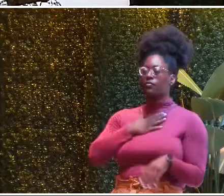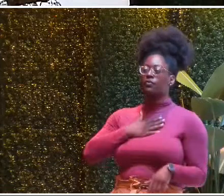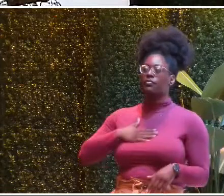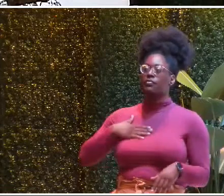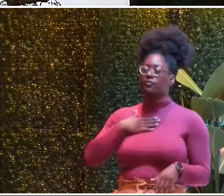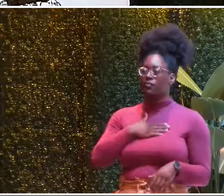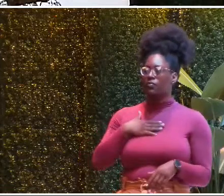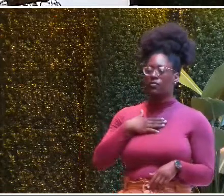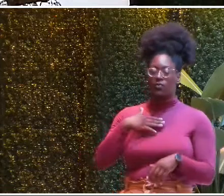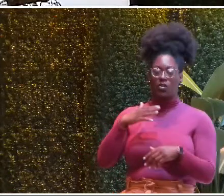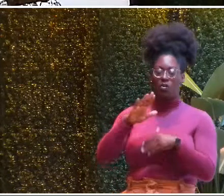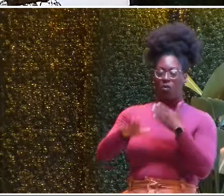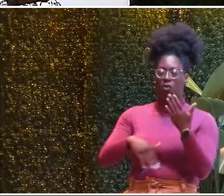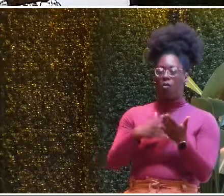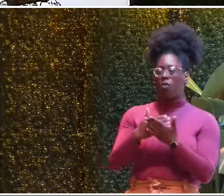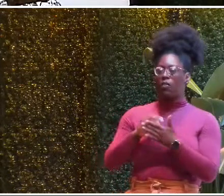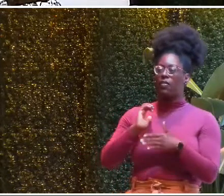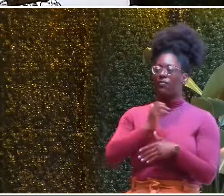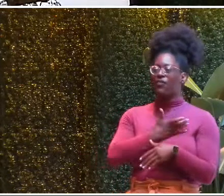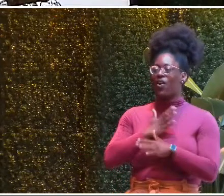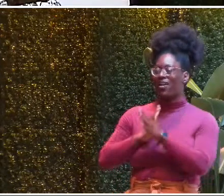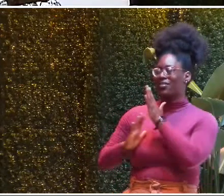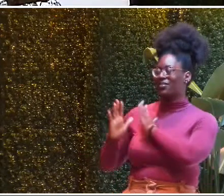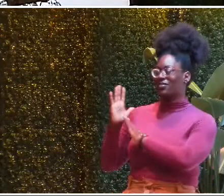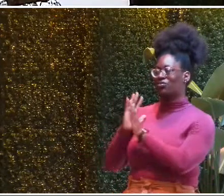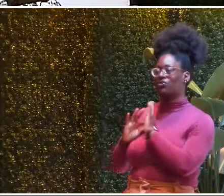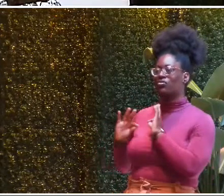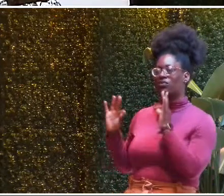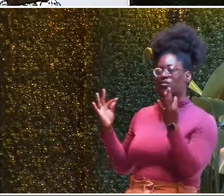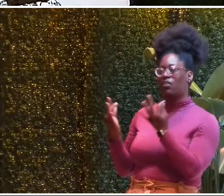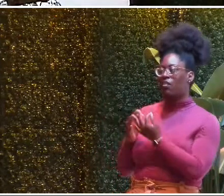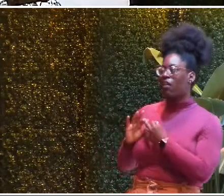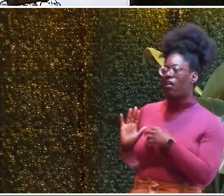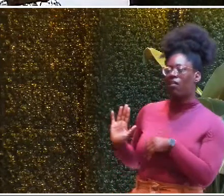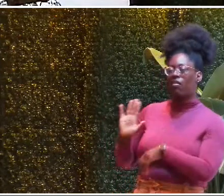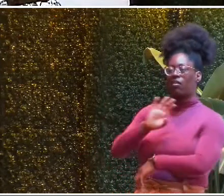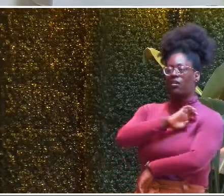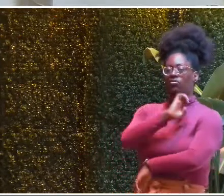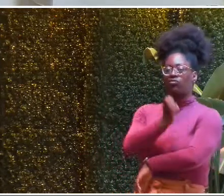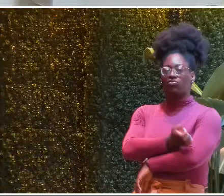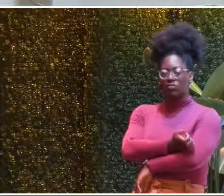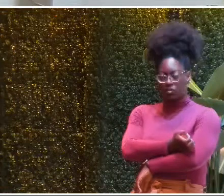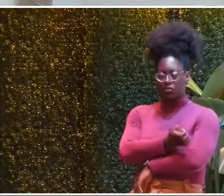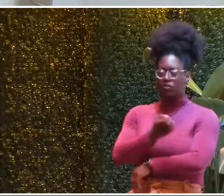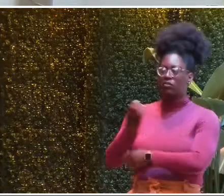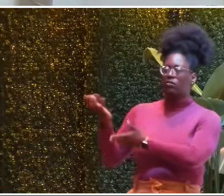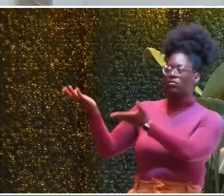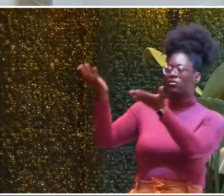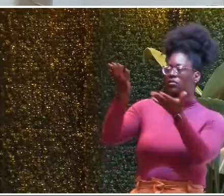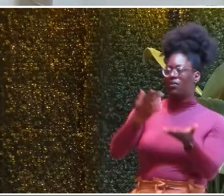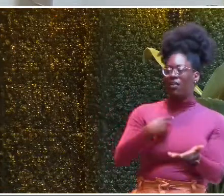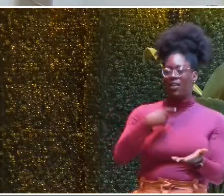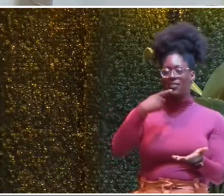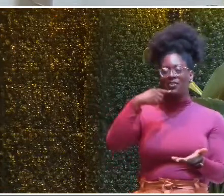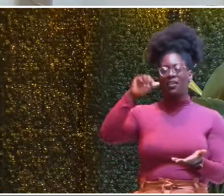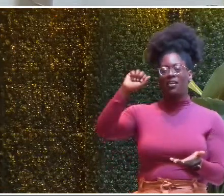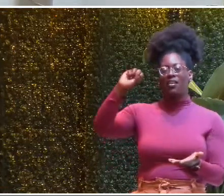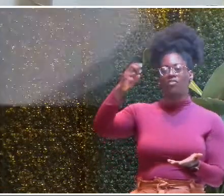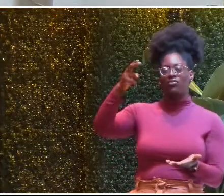down all ancestors, all ancestor energy. And I say, Ashe, Ashe.